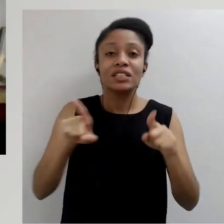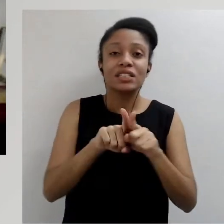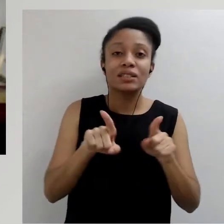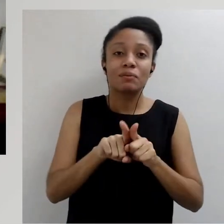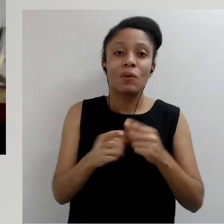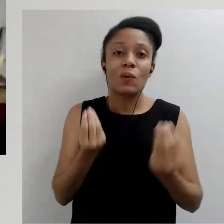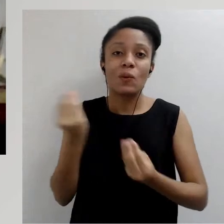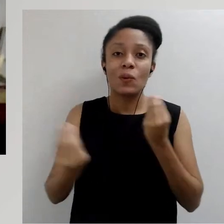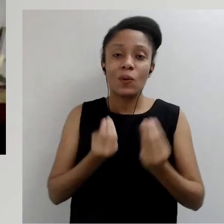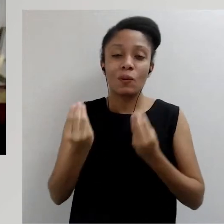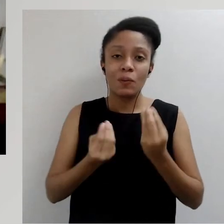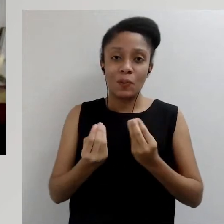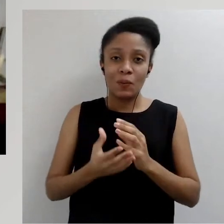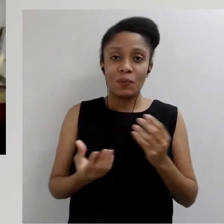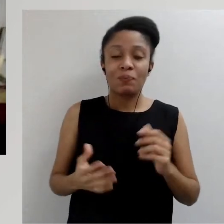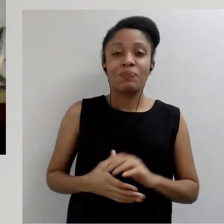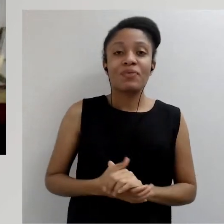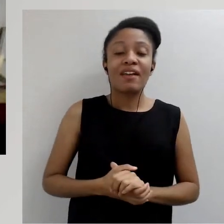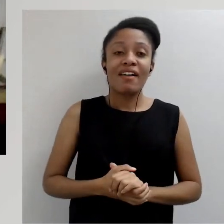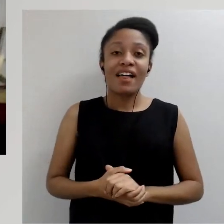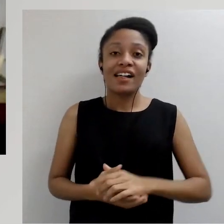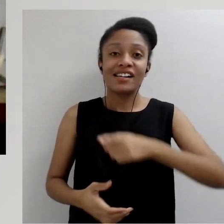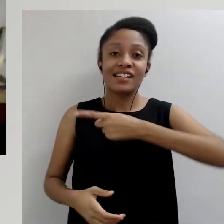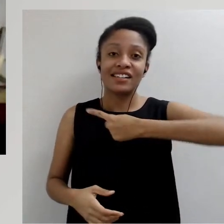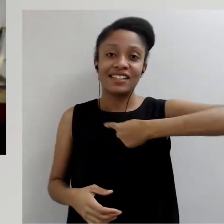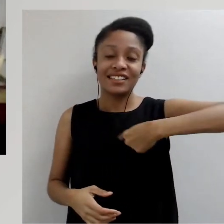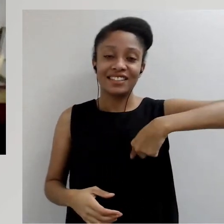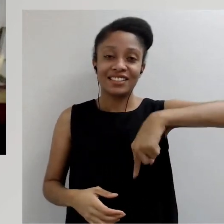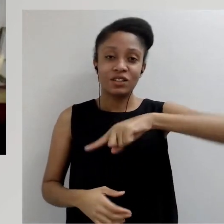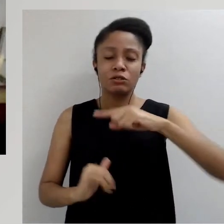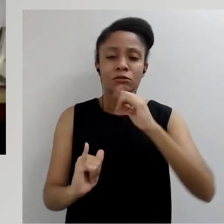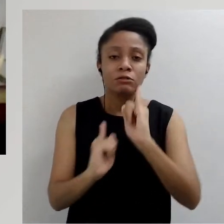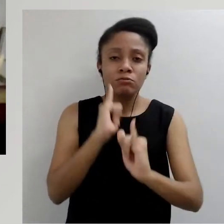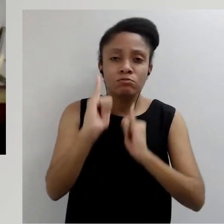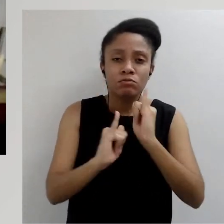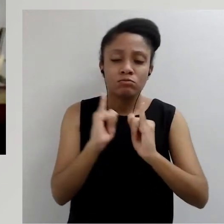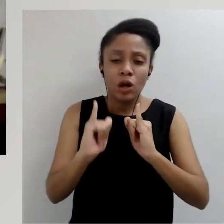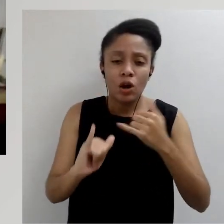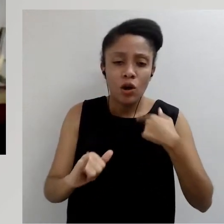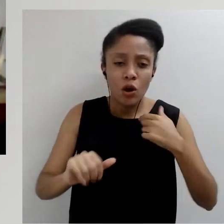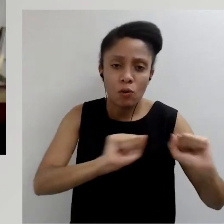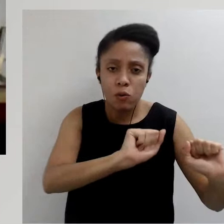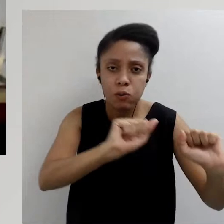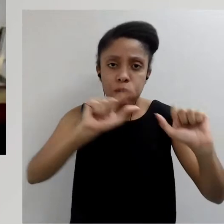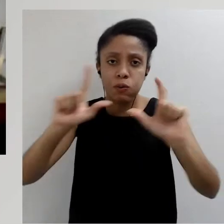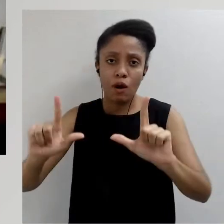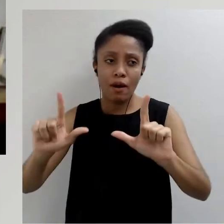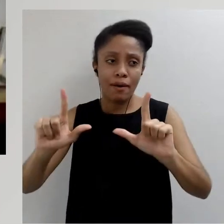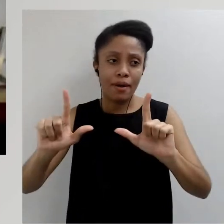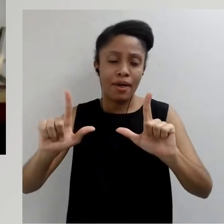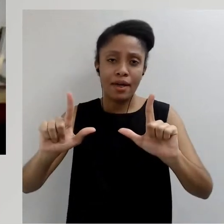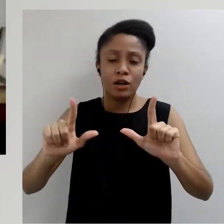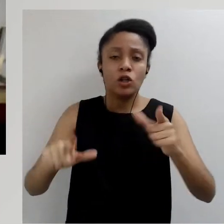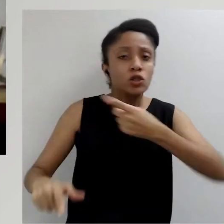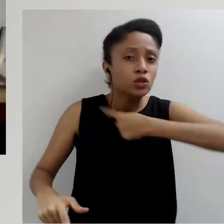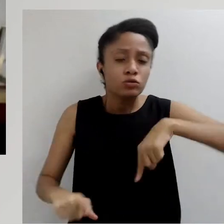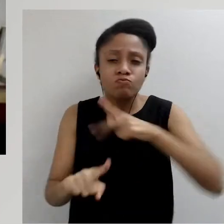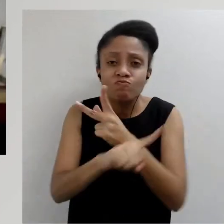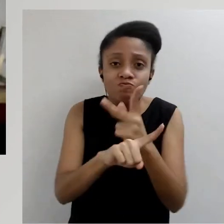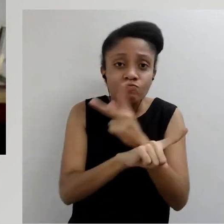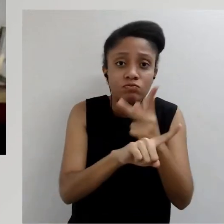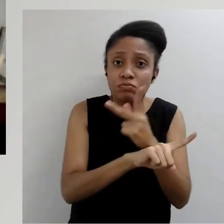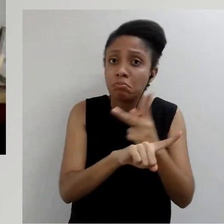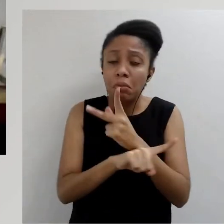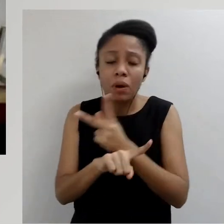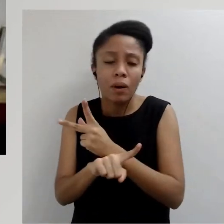of Brazil. First, we have to understand how we treat our information, how they get to us. Because we search